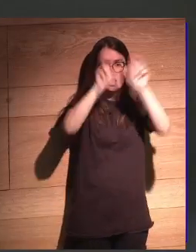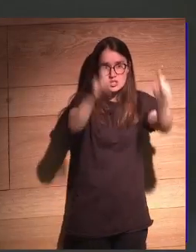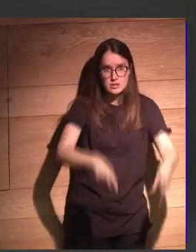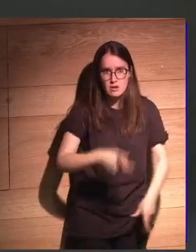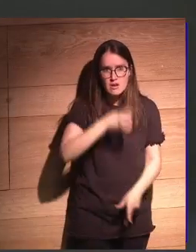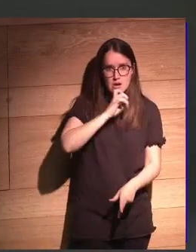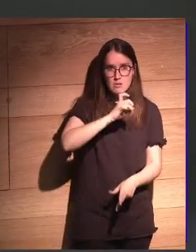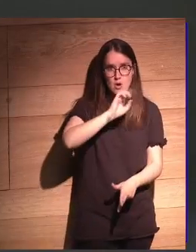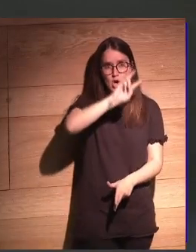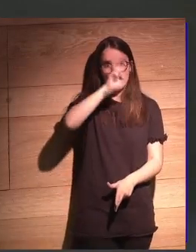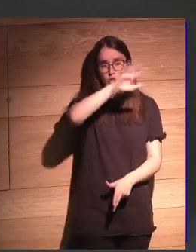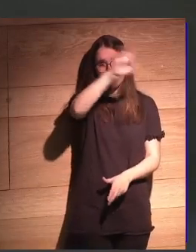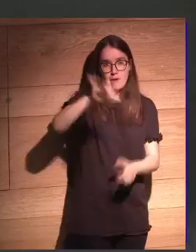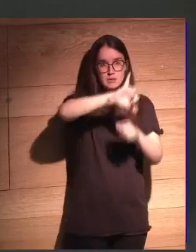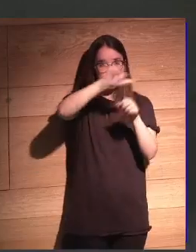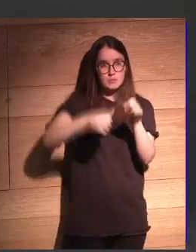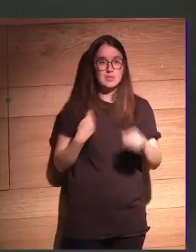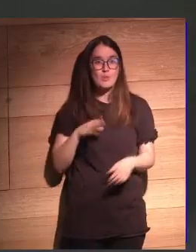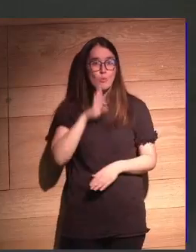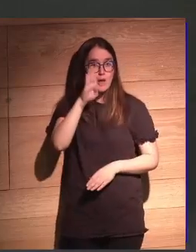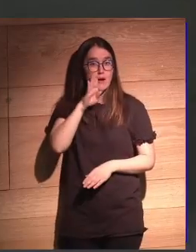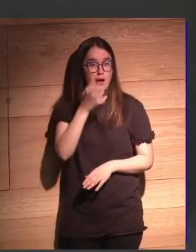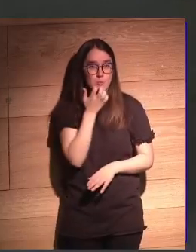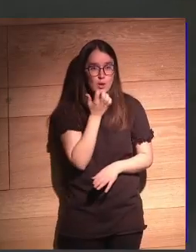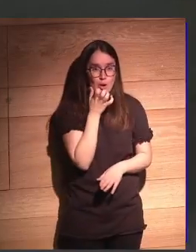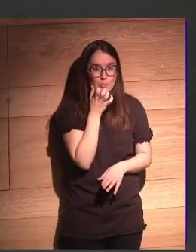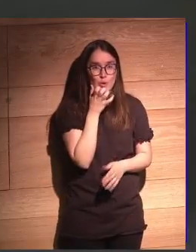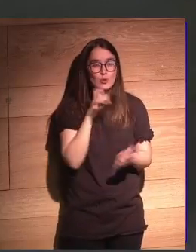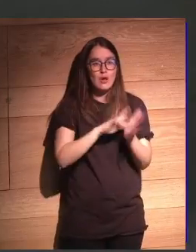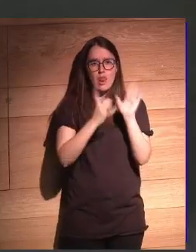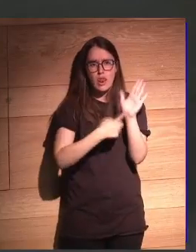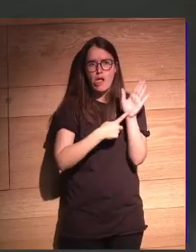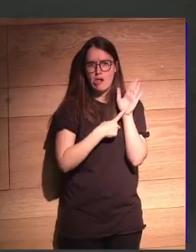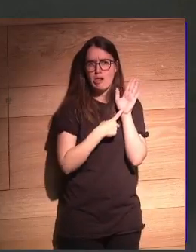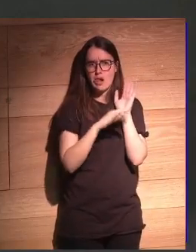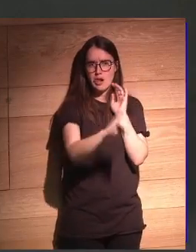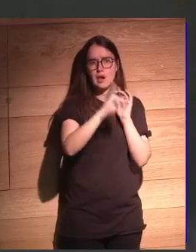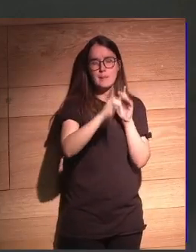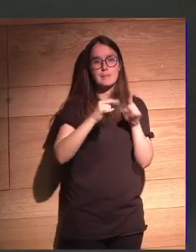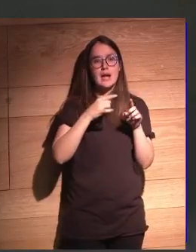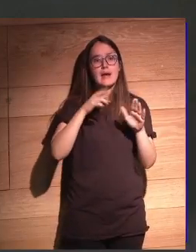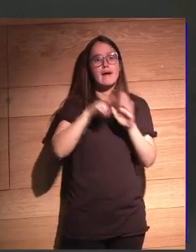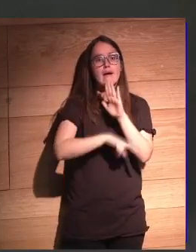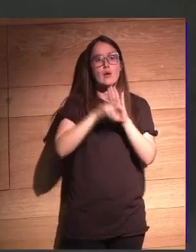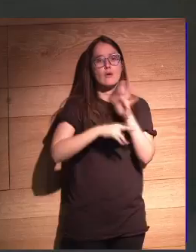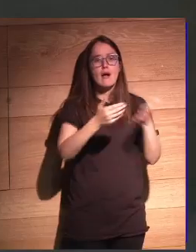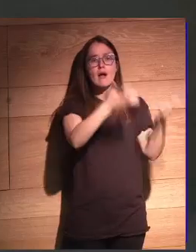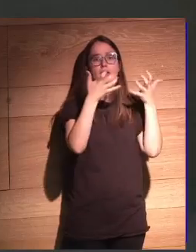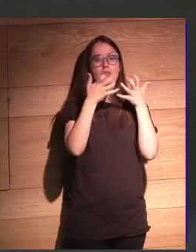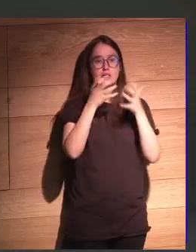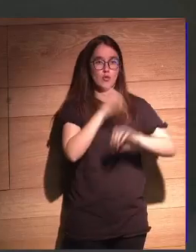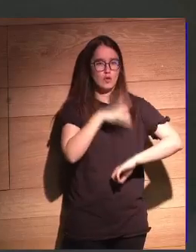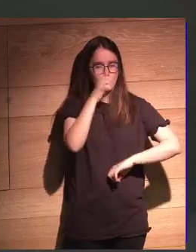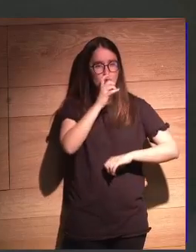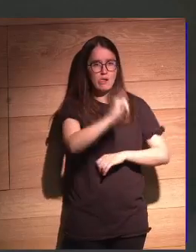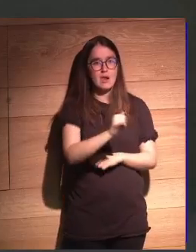This is lacking a regulation, and in other countries like Belgium, there are laws that regulate